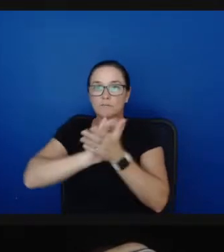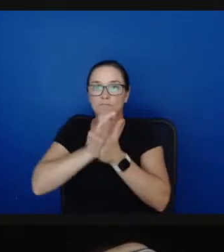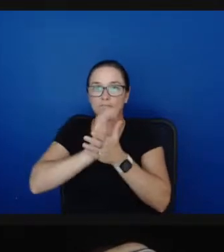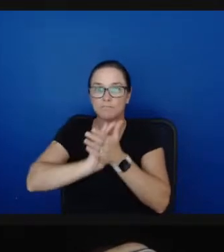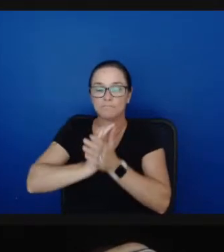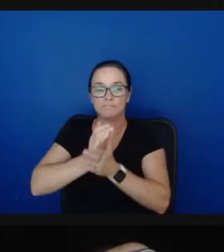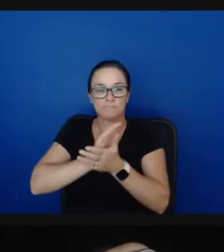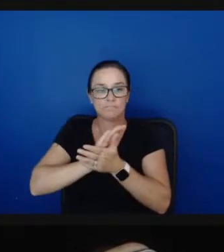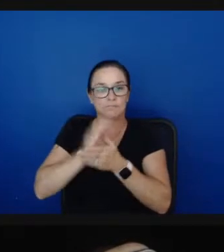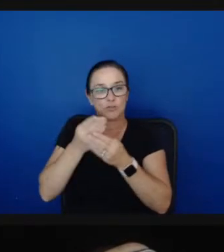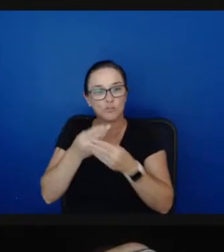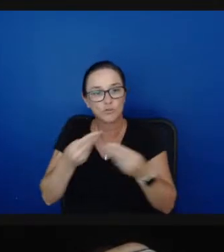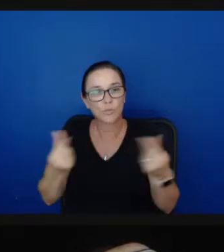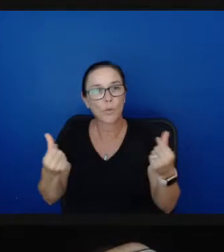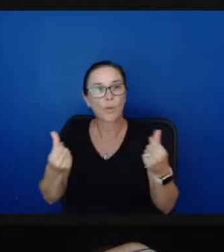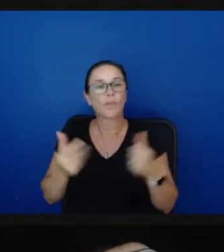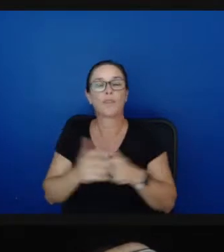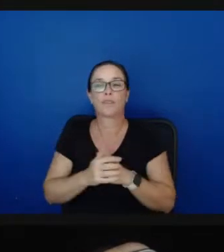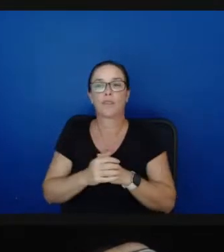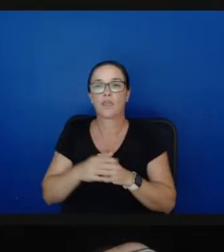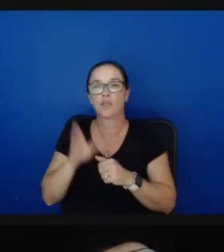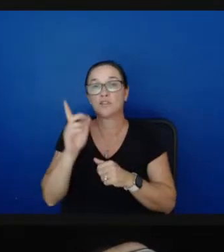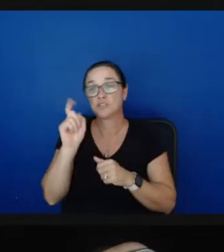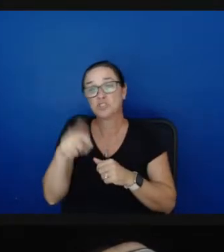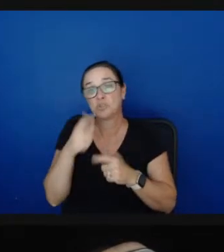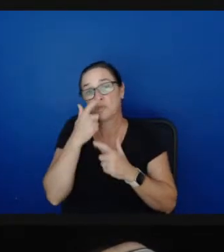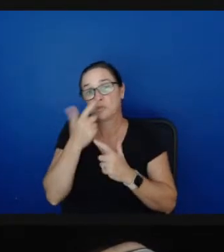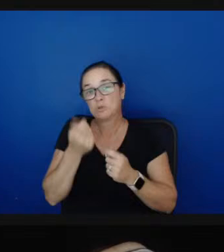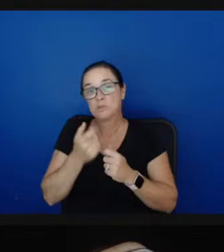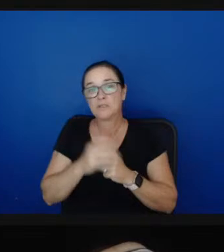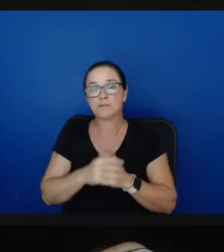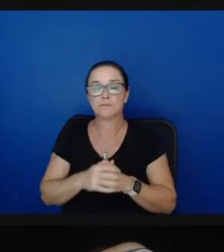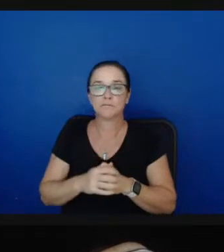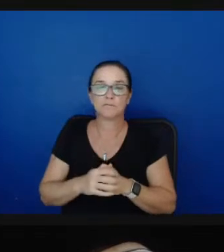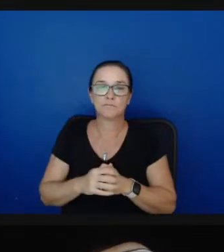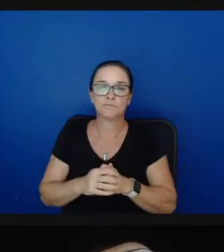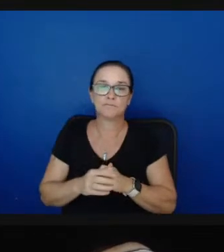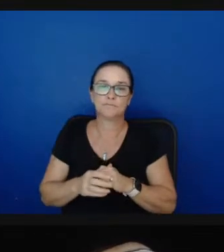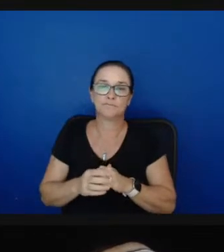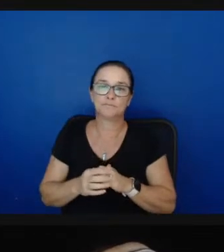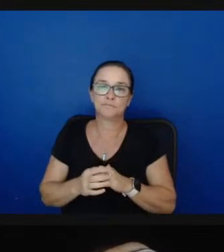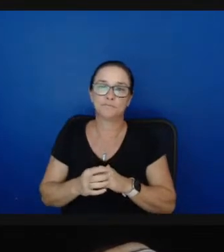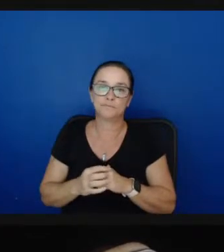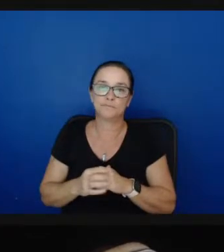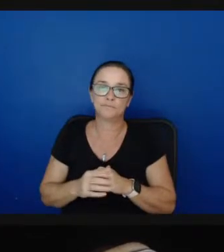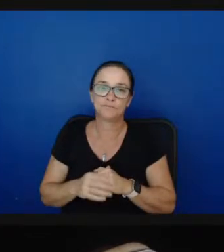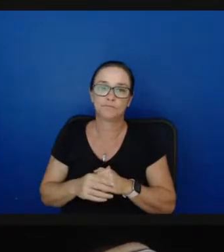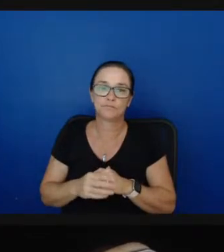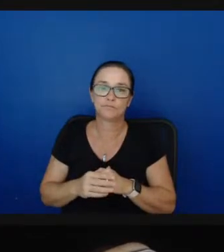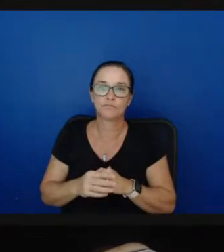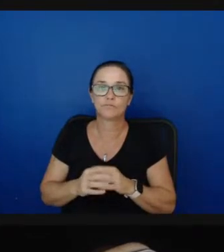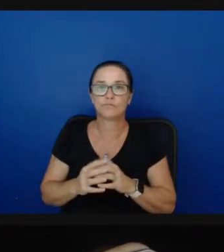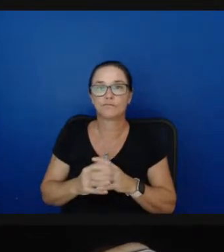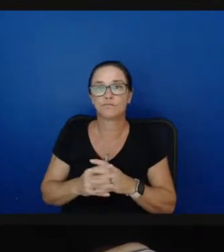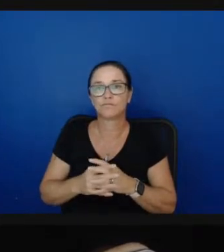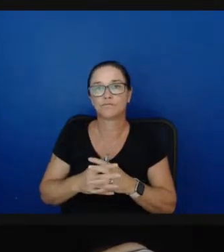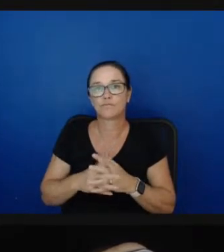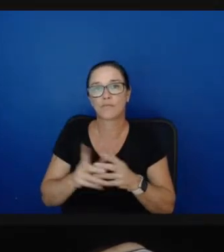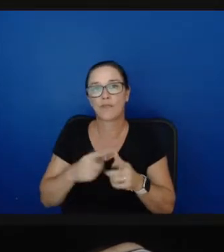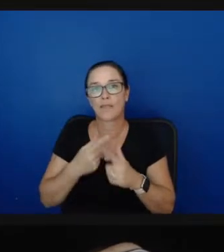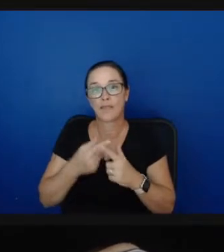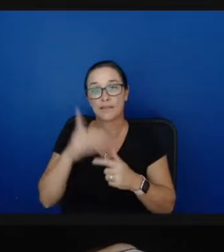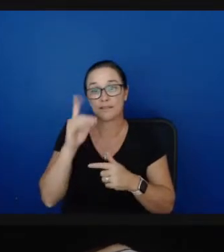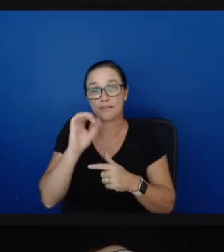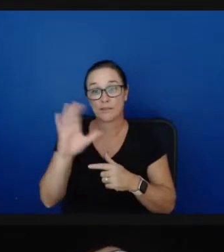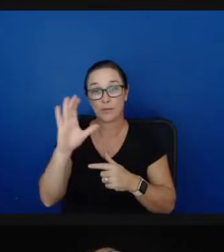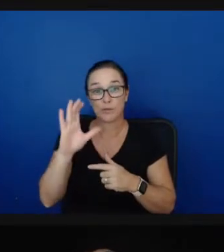So it should be interesting stuff. And other regularly scheduled events. And then to turn to December,